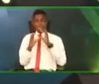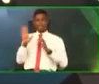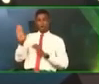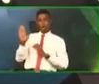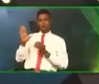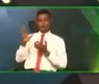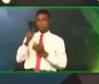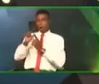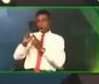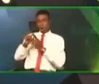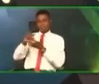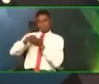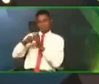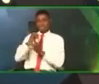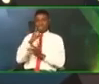is concerned.